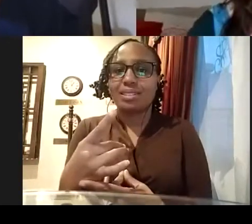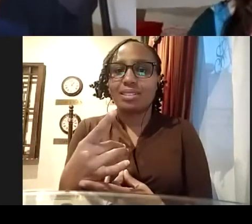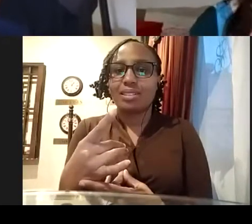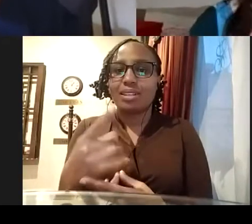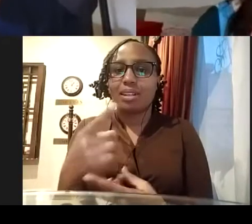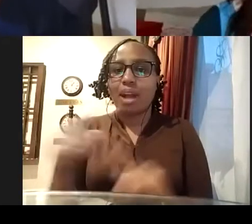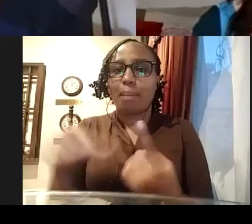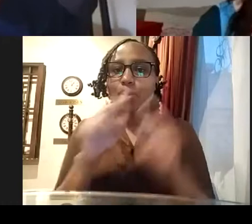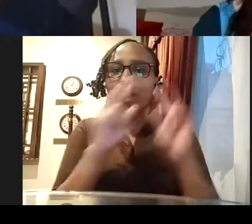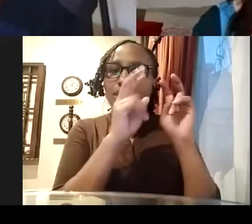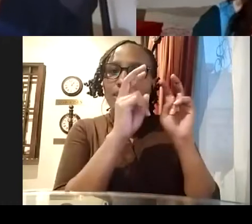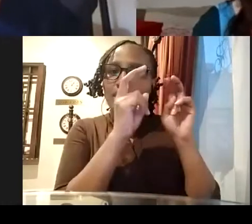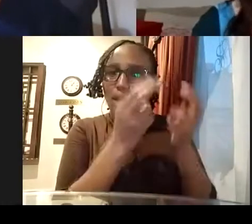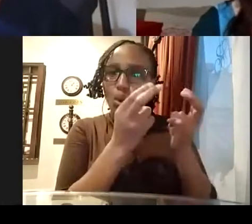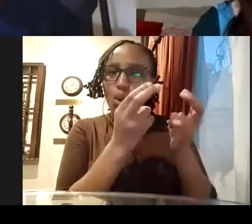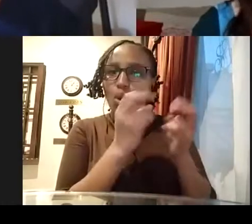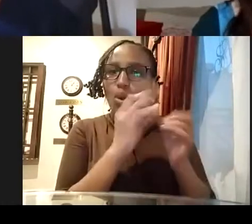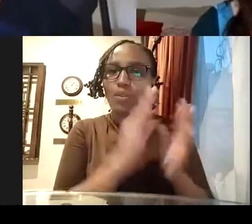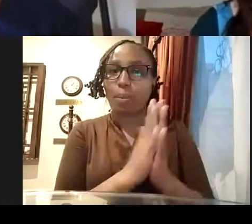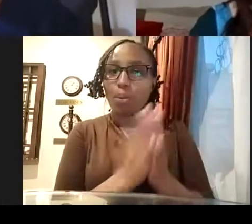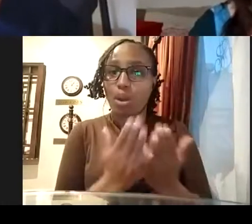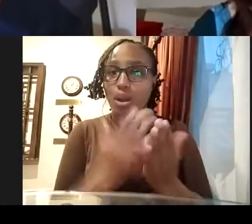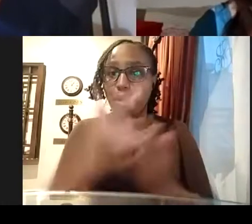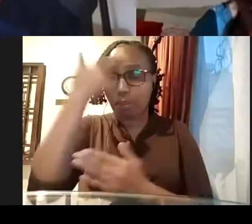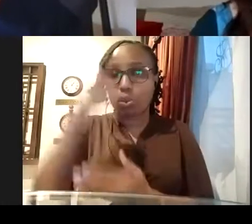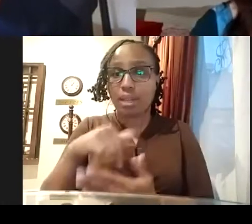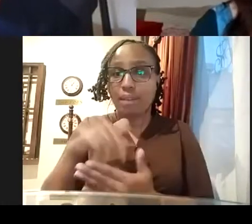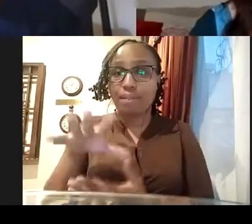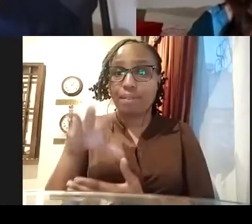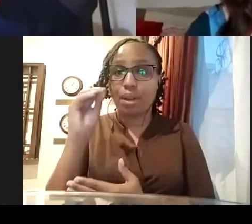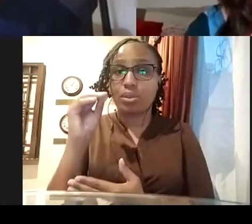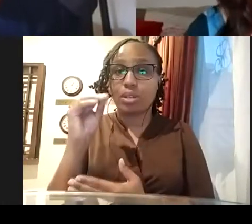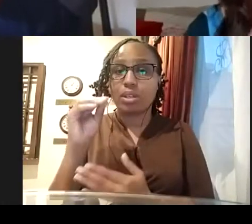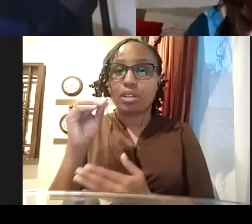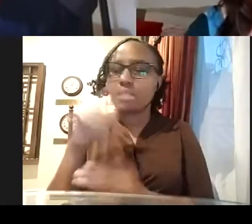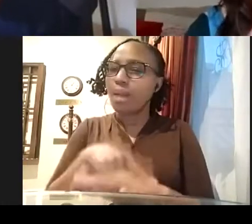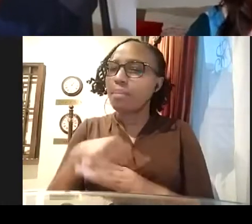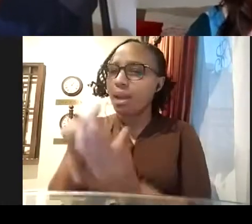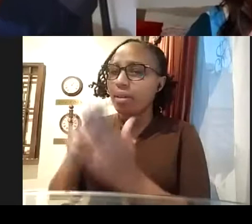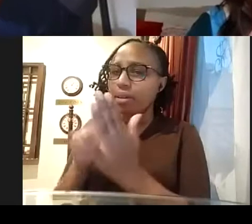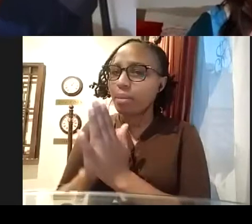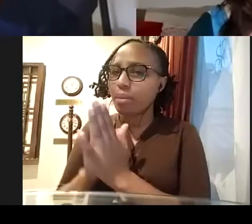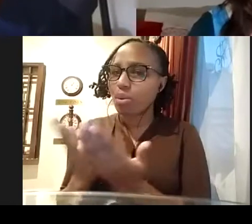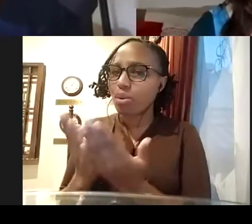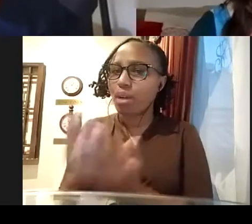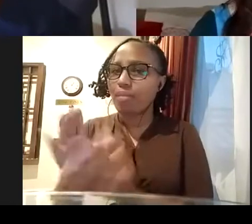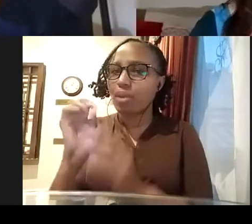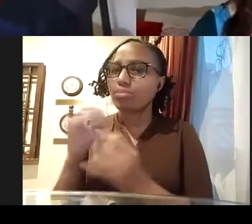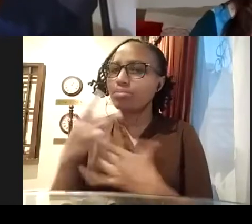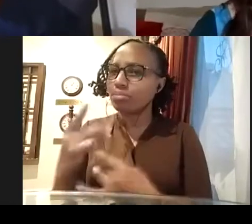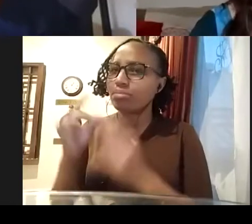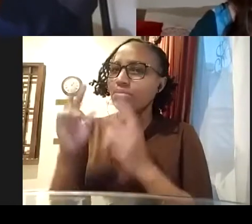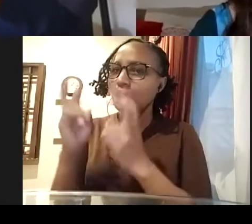book, because I find that when I read the book, I found that I was very intrigued by the title, and then once I read it, I was